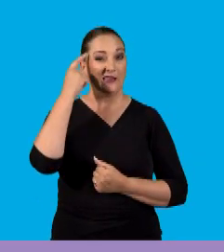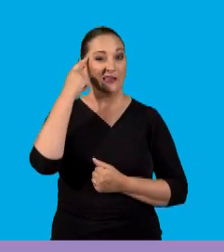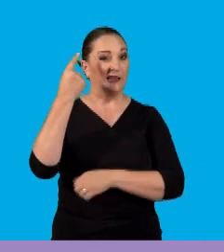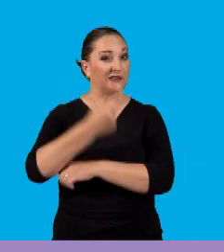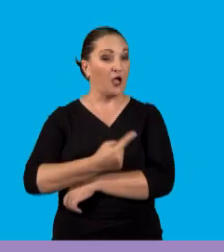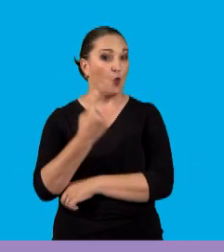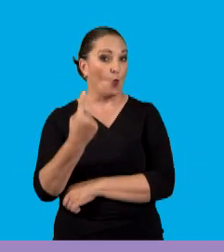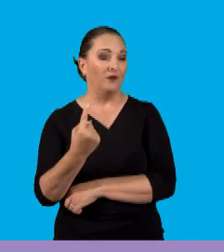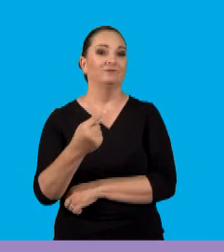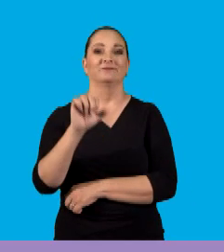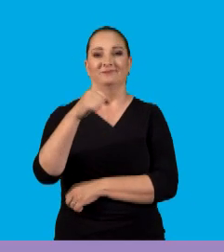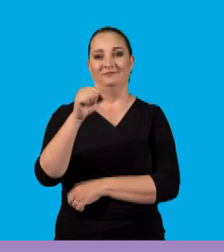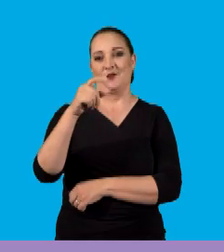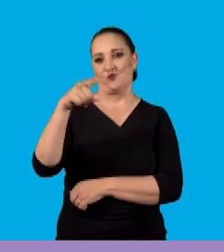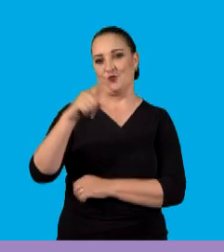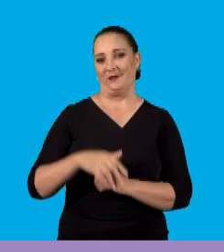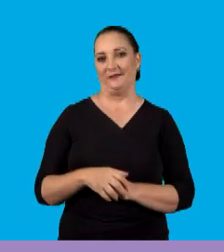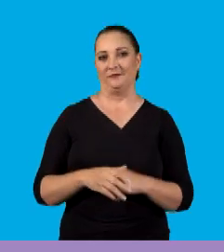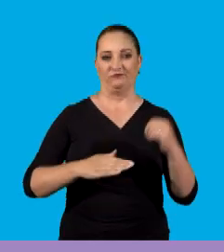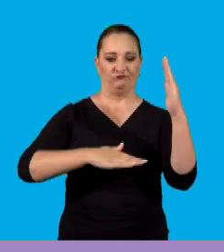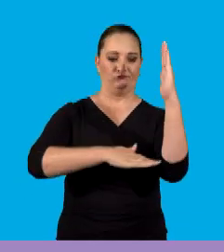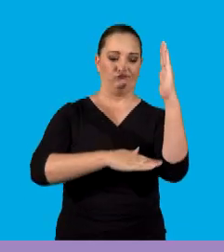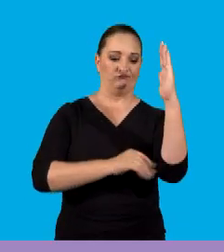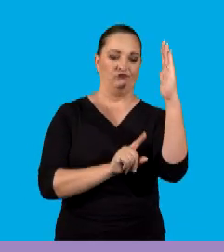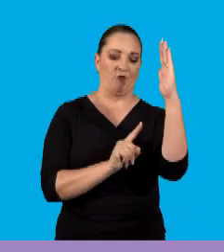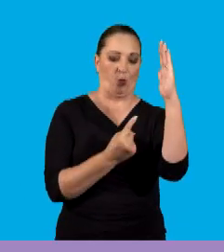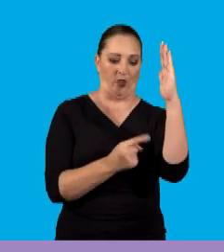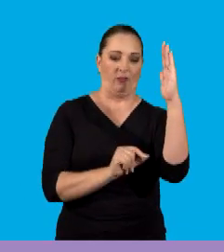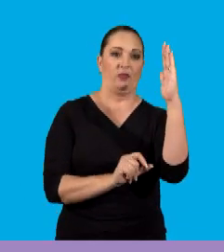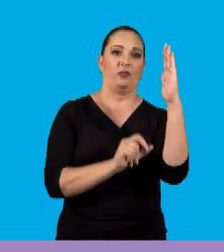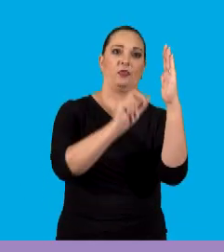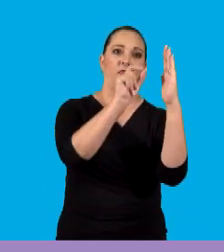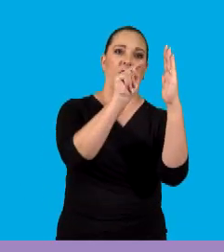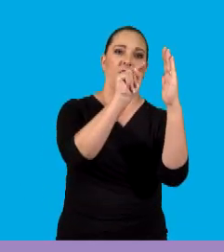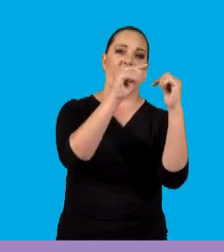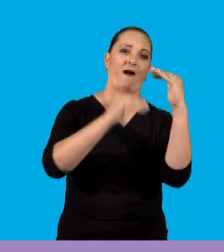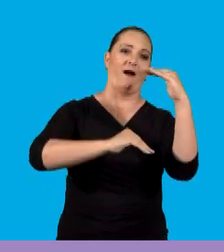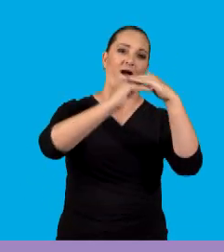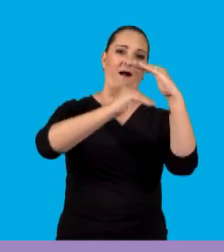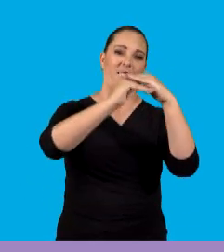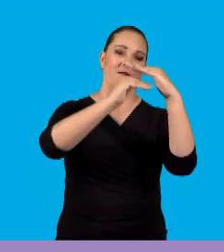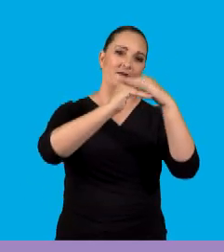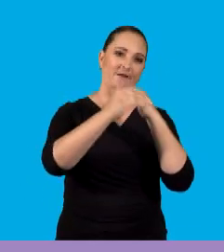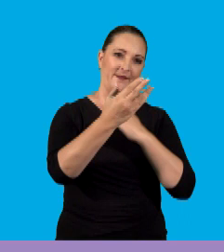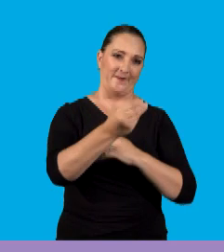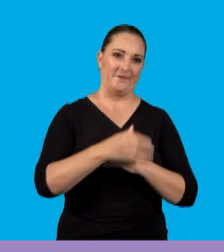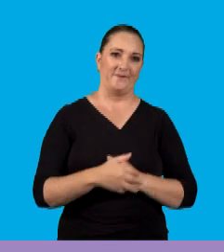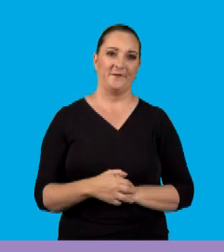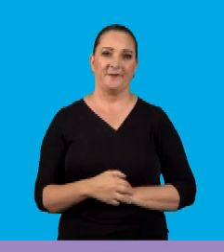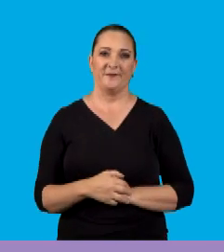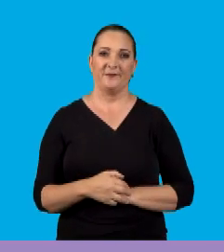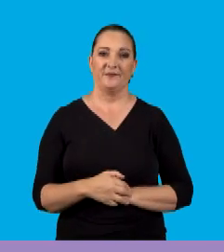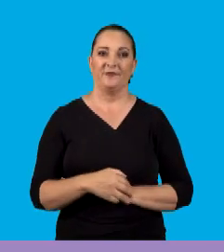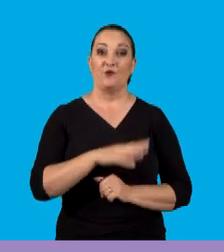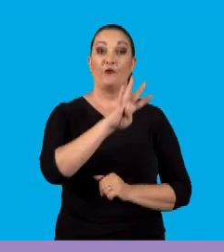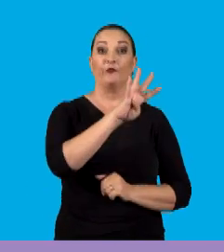1, then you are absolutely correct, because we can see there that the day with the maximum amount of rainfall, that